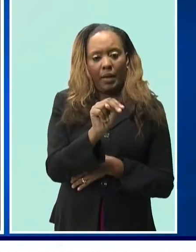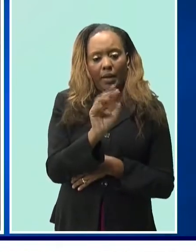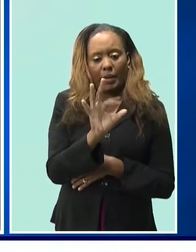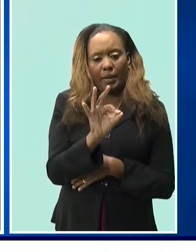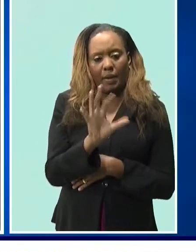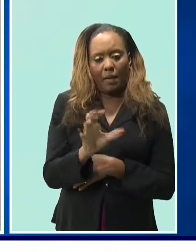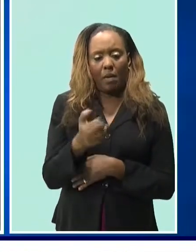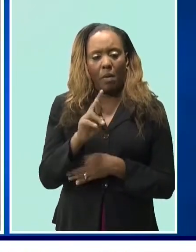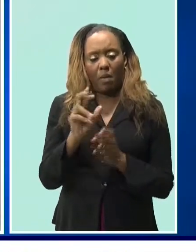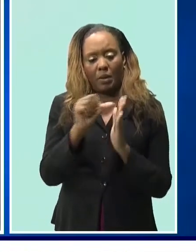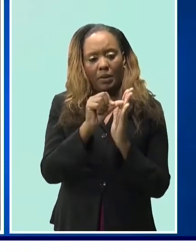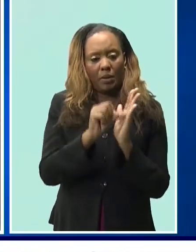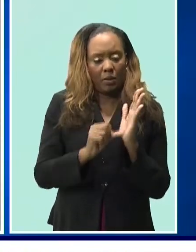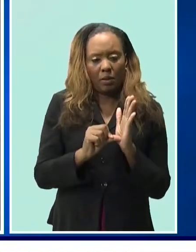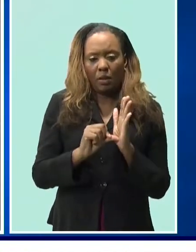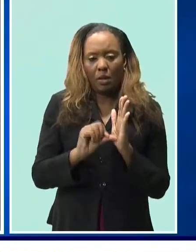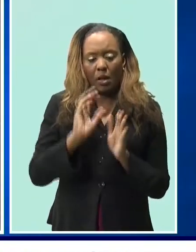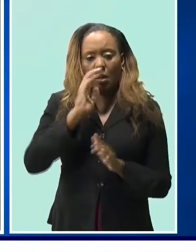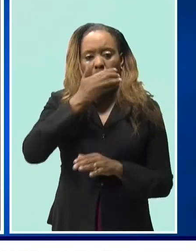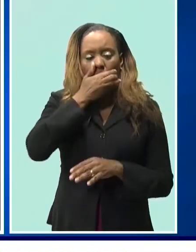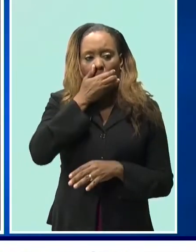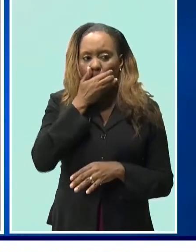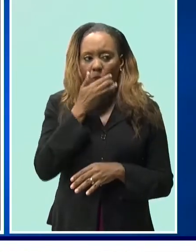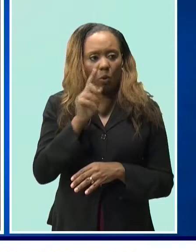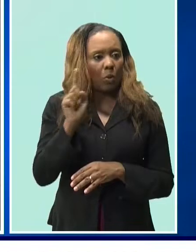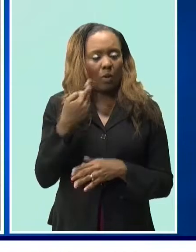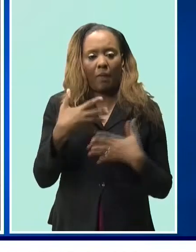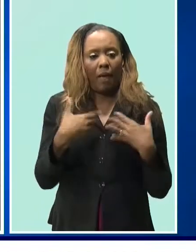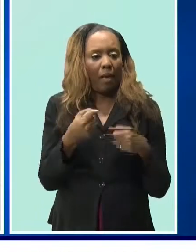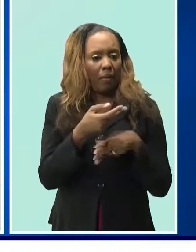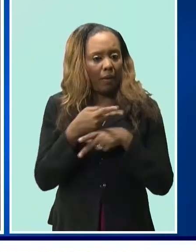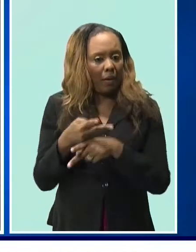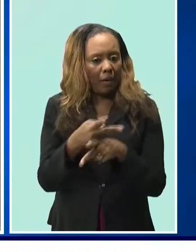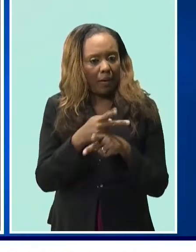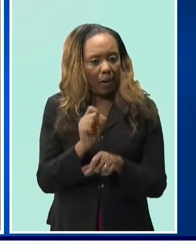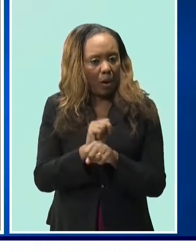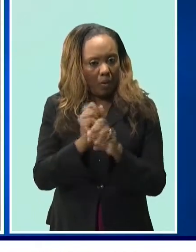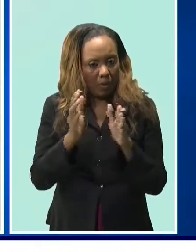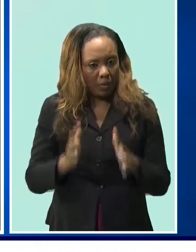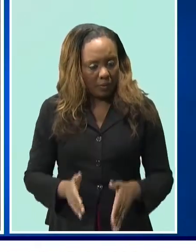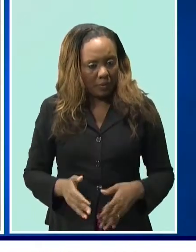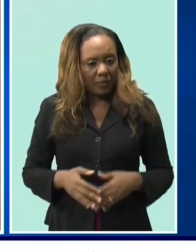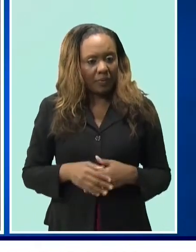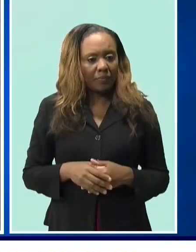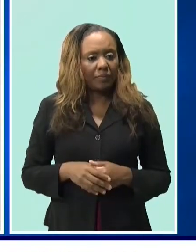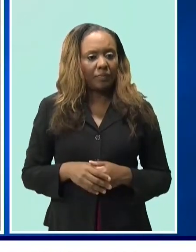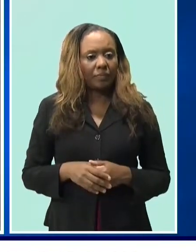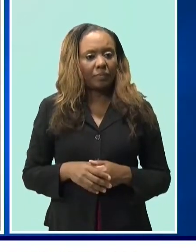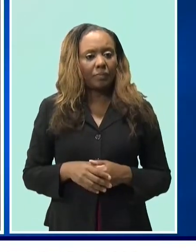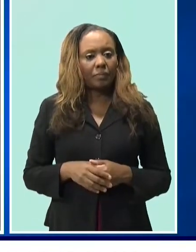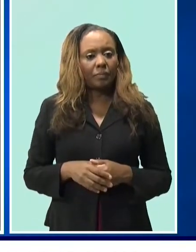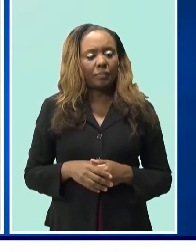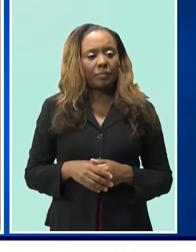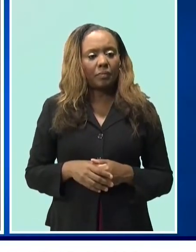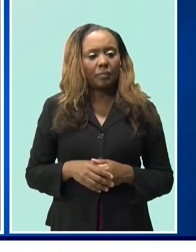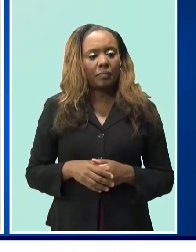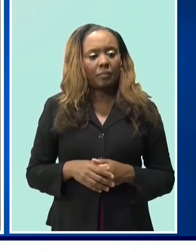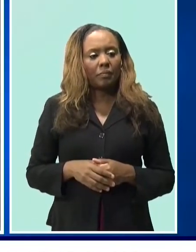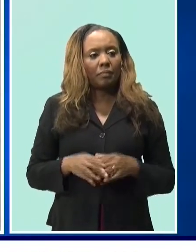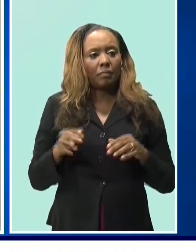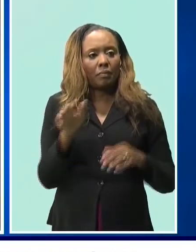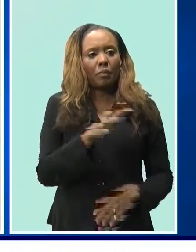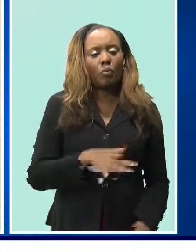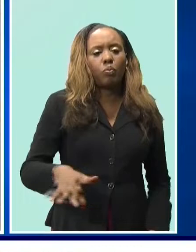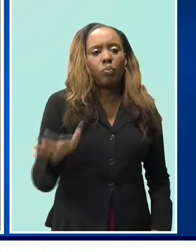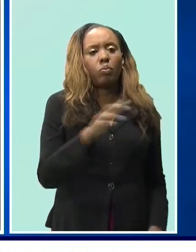surgical masks, must be reserved for the healthcare setting. And you have to appreciate that with this global pandemic, there's a shortage